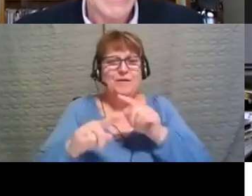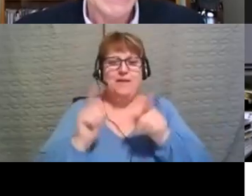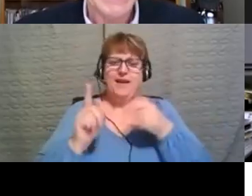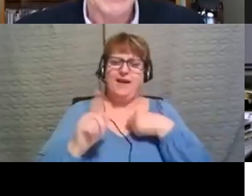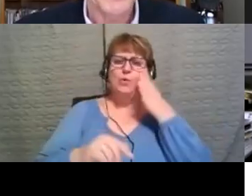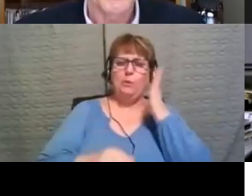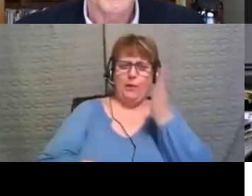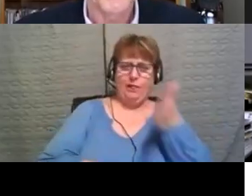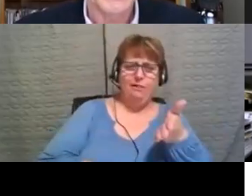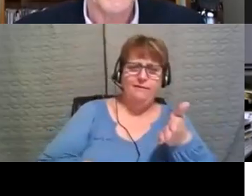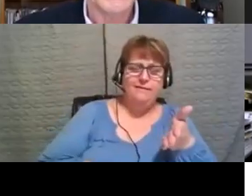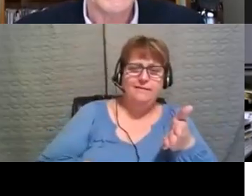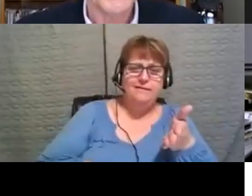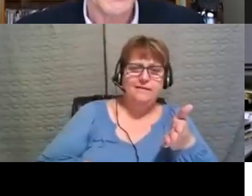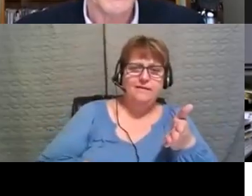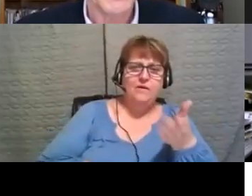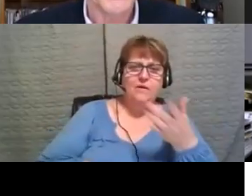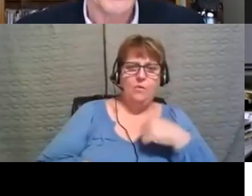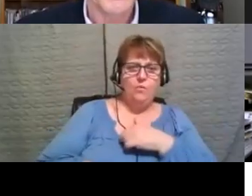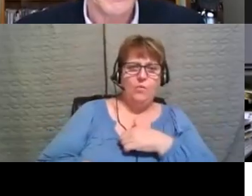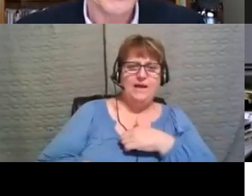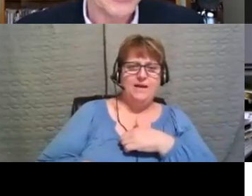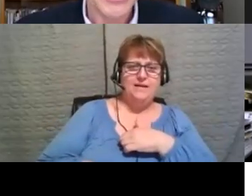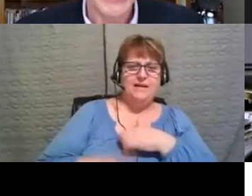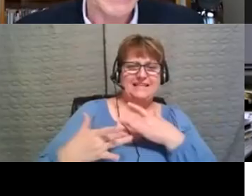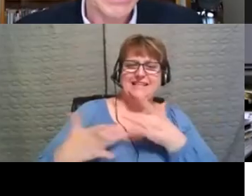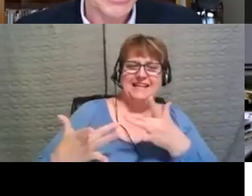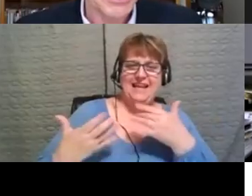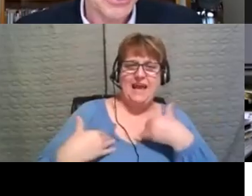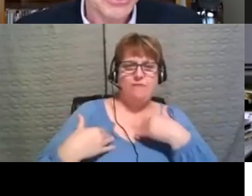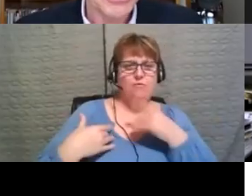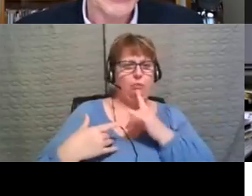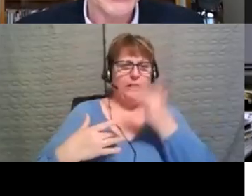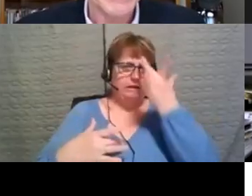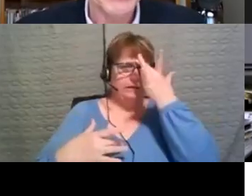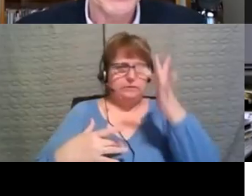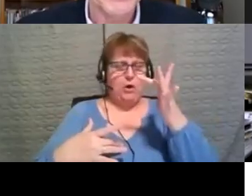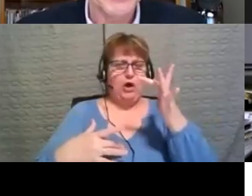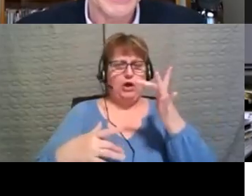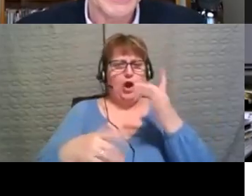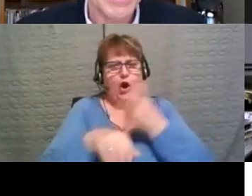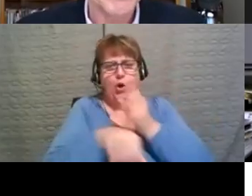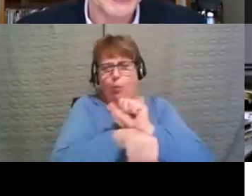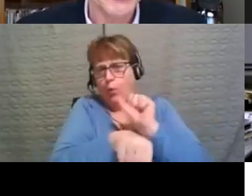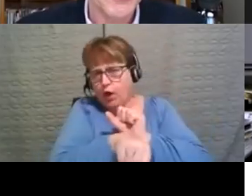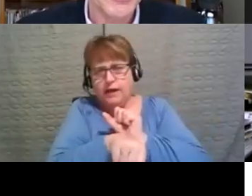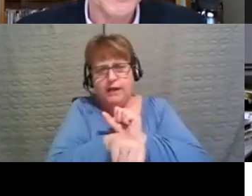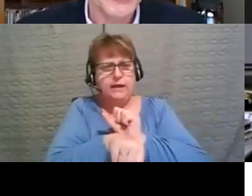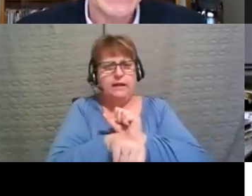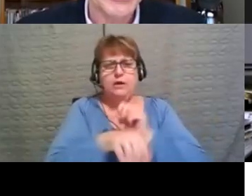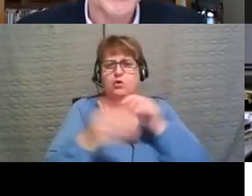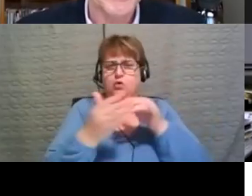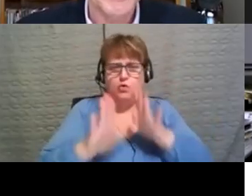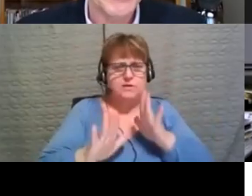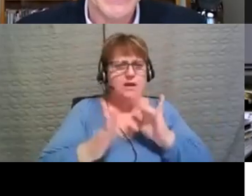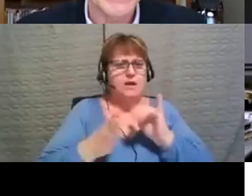will. We tend to work with altruistic, diligent students who I'm sure will